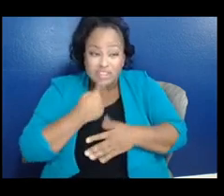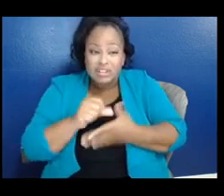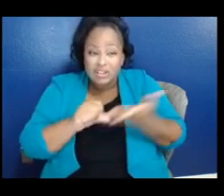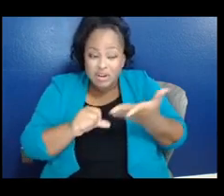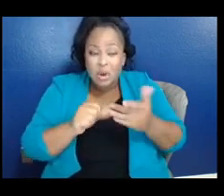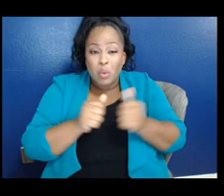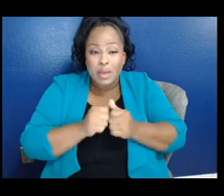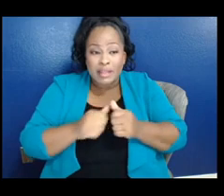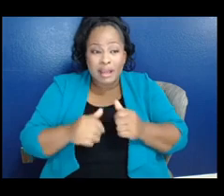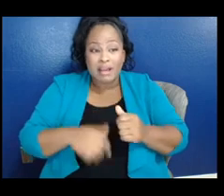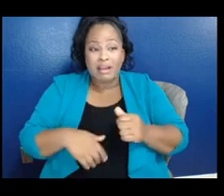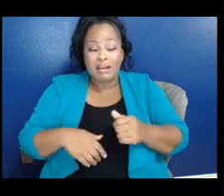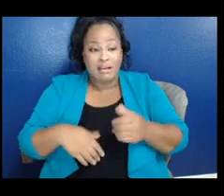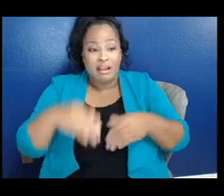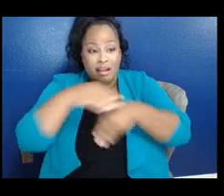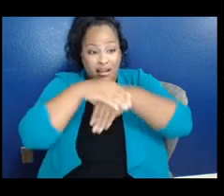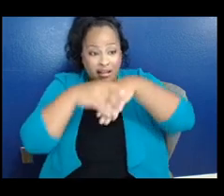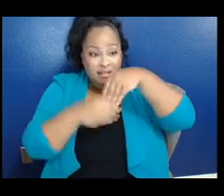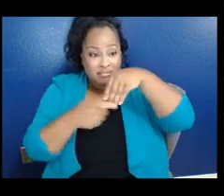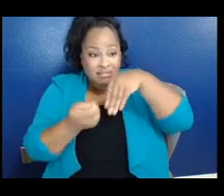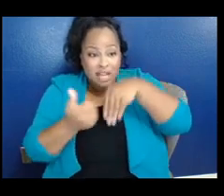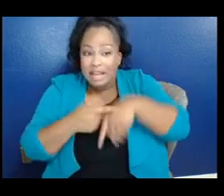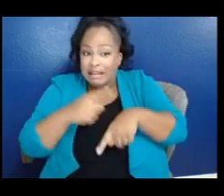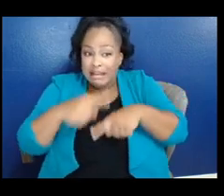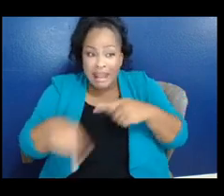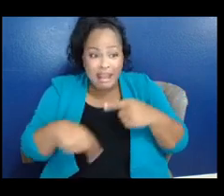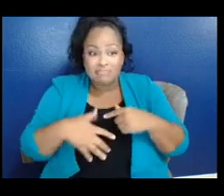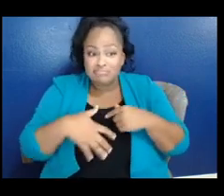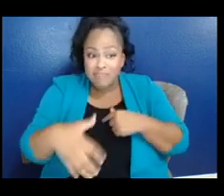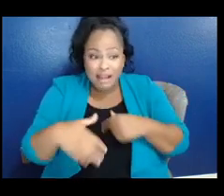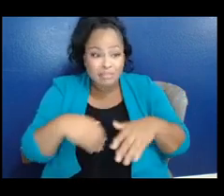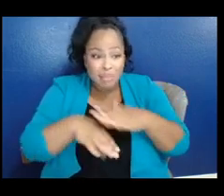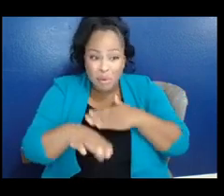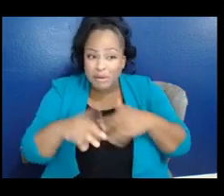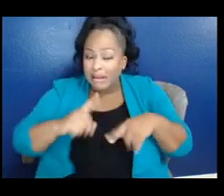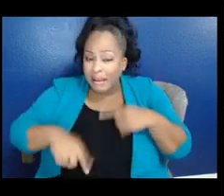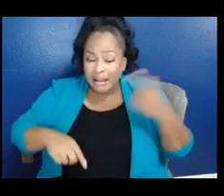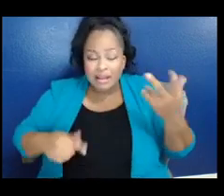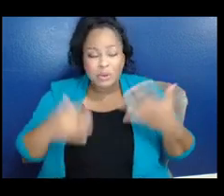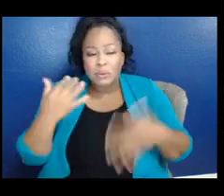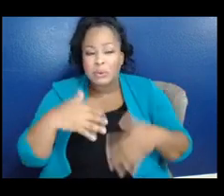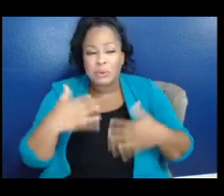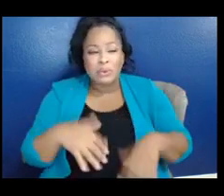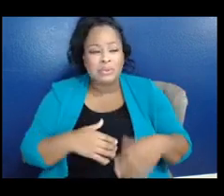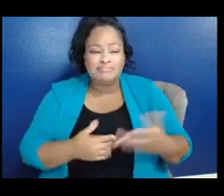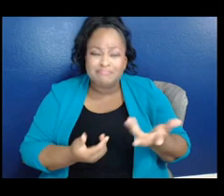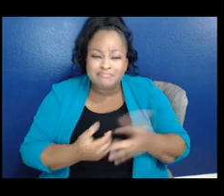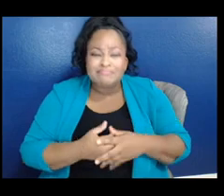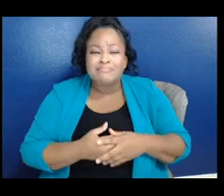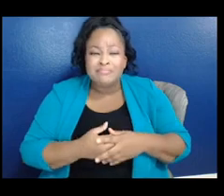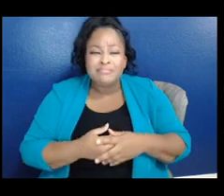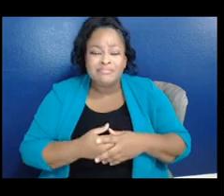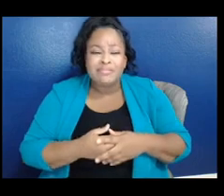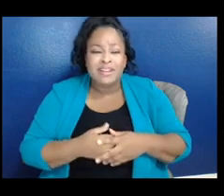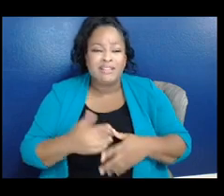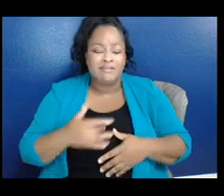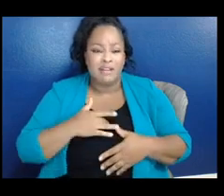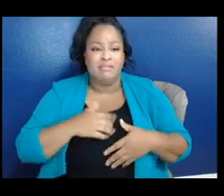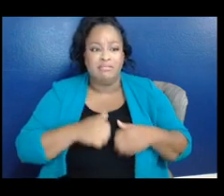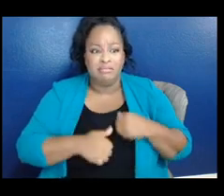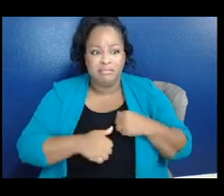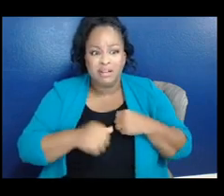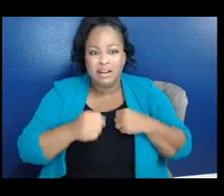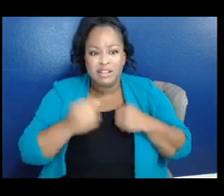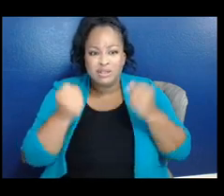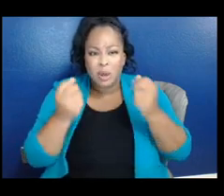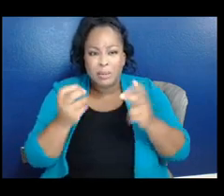have a hysterectomy where you won't be able to have natural childbirth anymore. And it's just, it's disheartening to